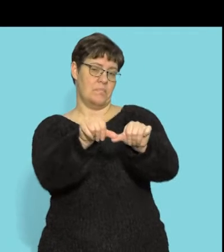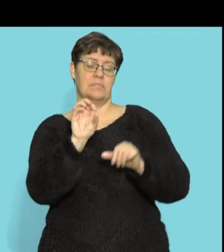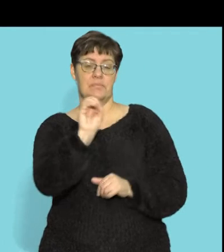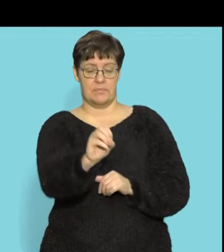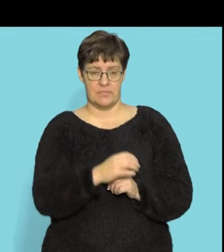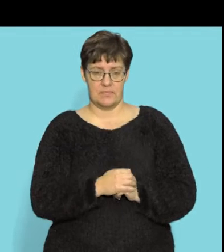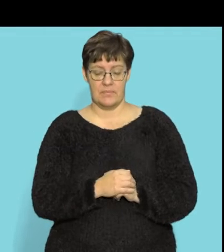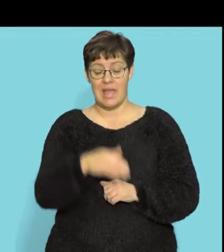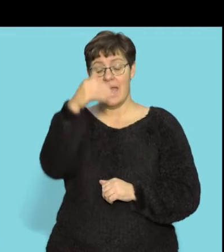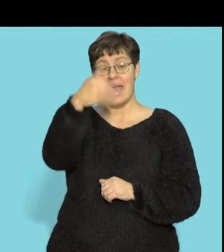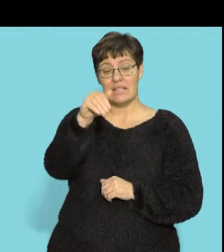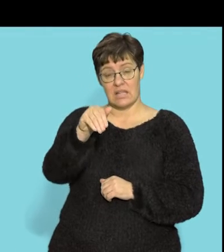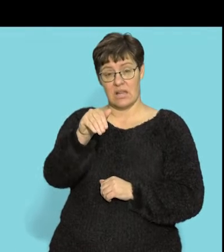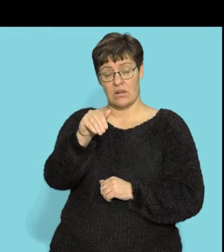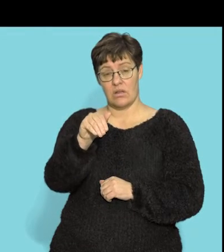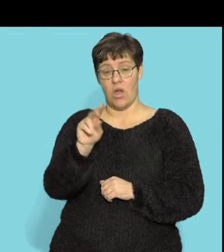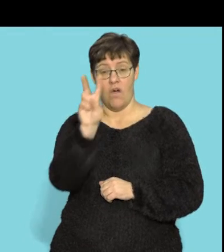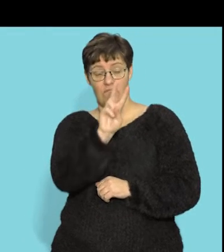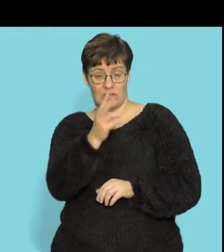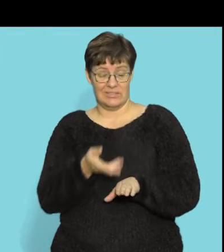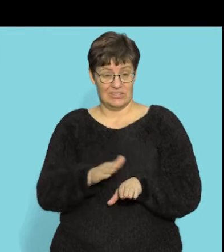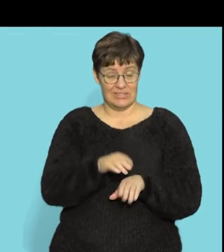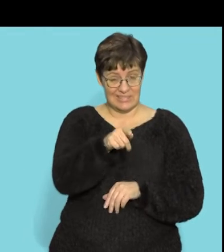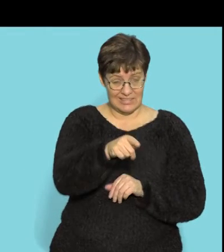Okay, so the external voltage is actually